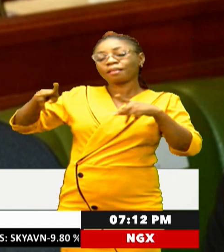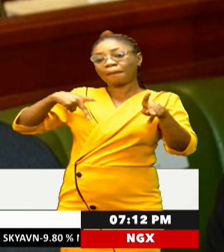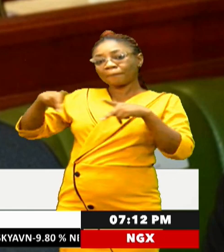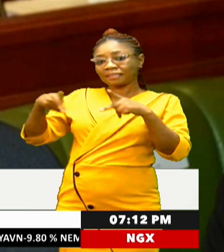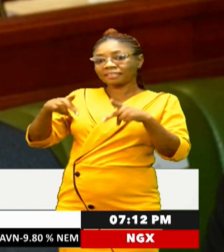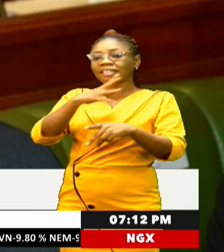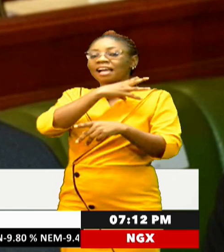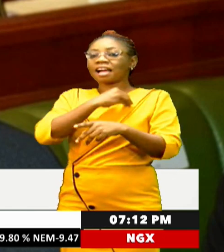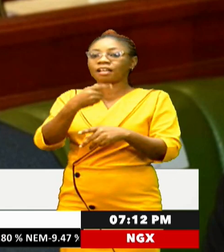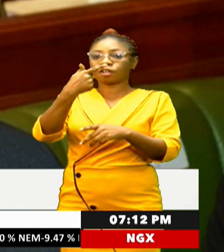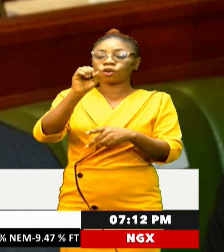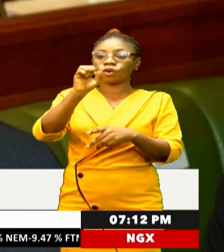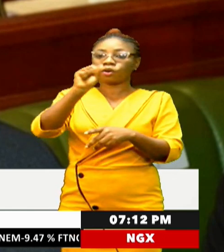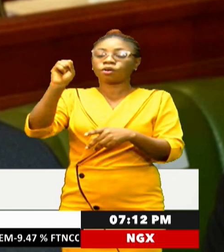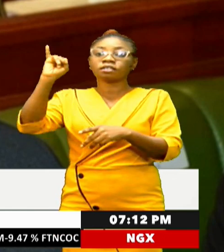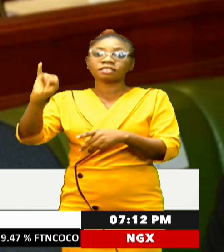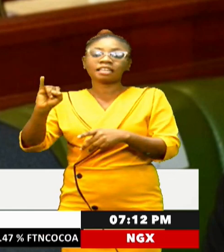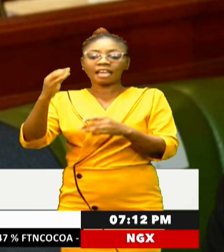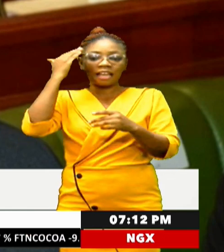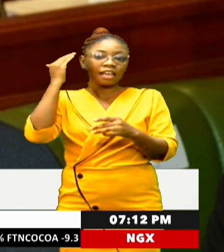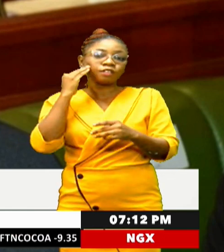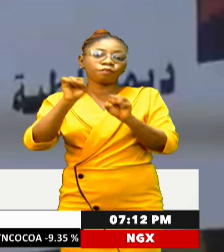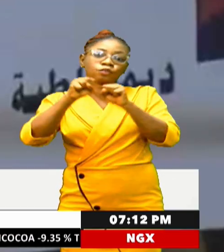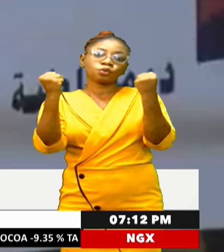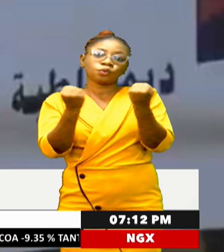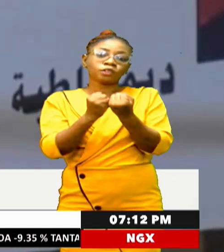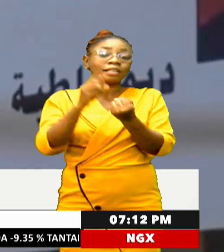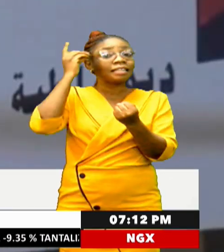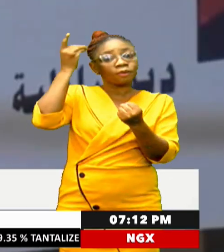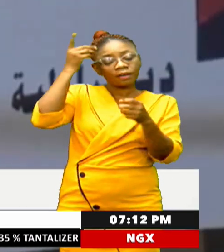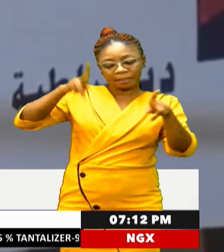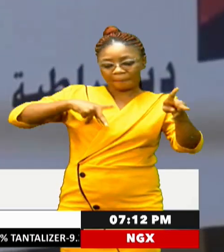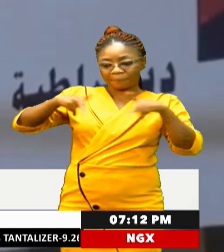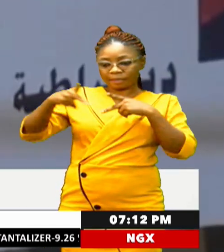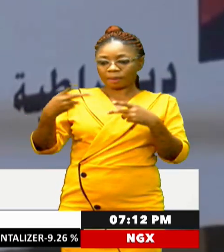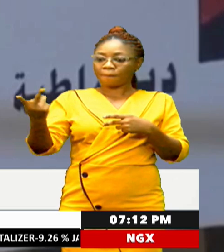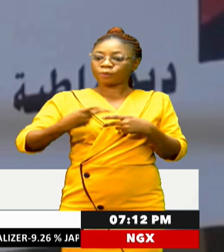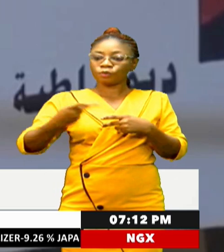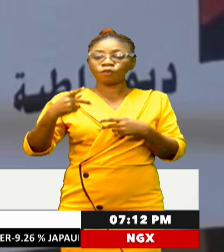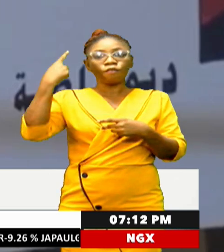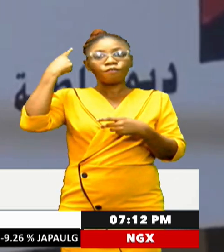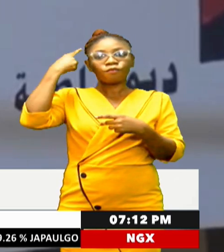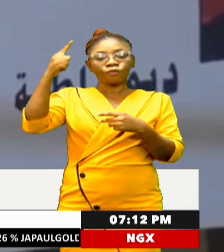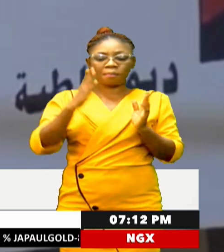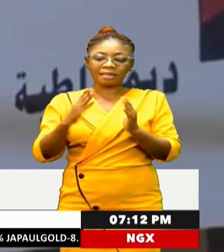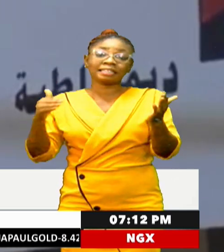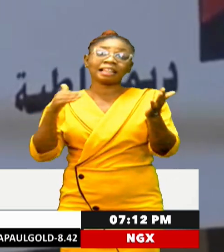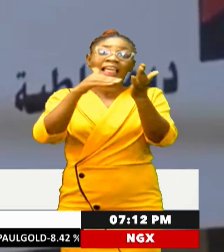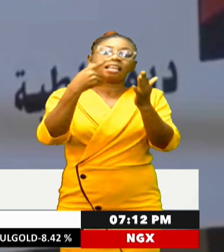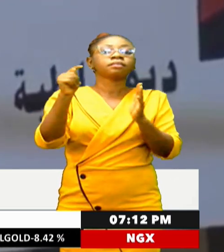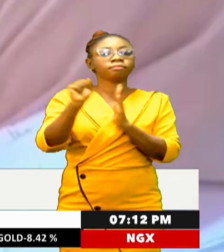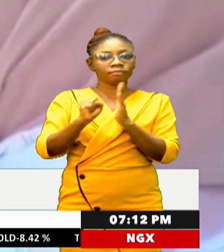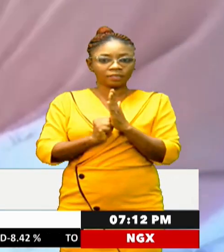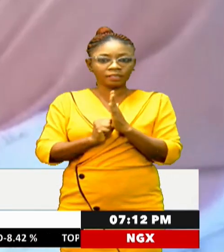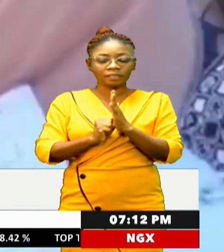and Ghazi Cheoche, head of the Social Democratic Party, both held for plotting against the state.